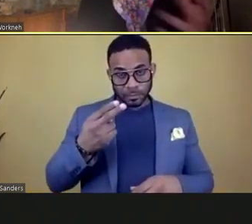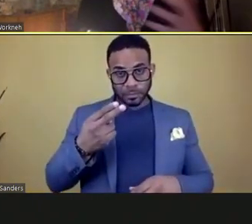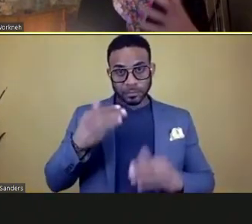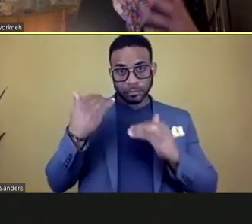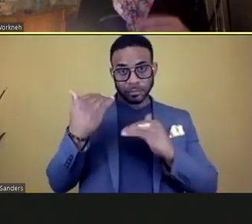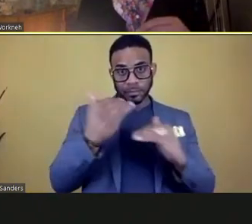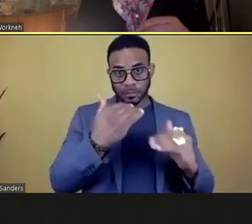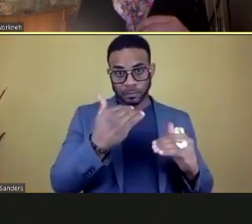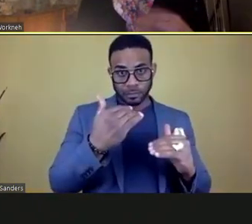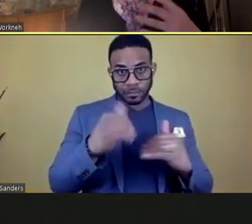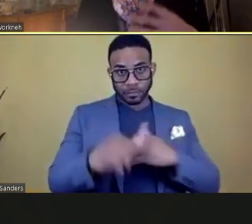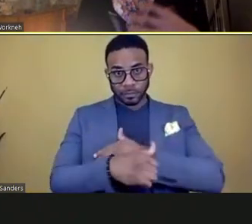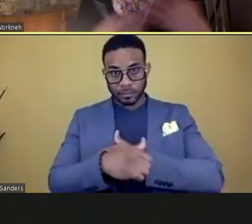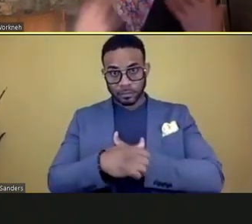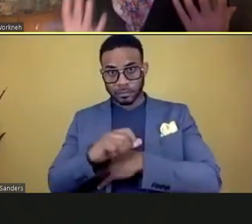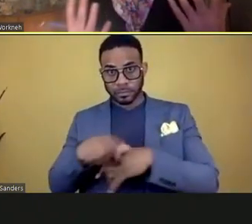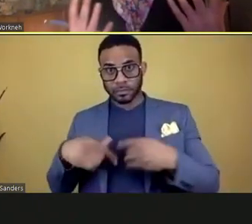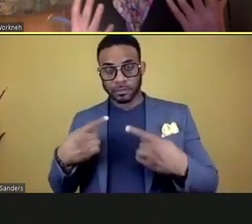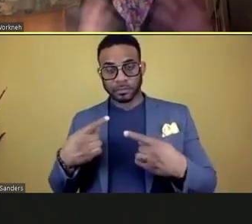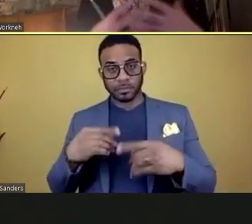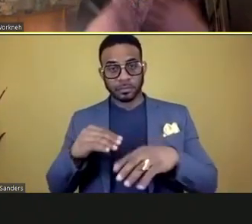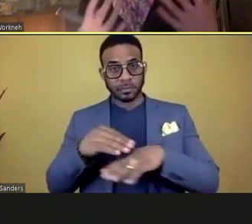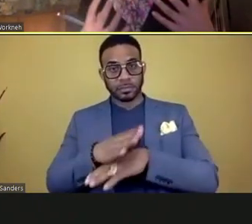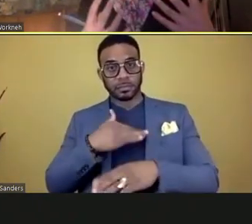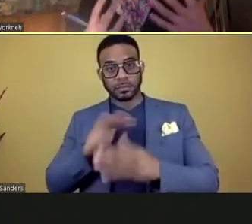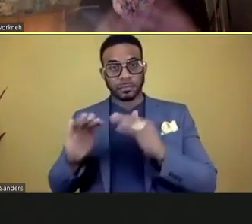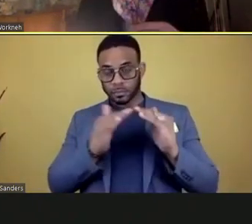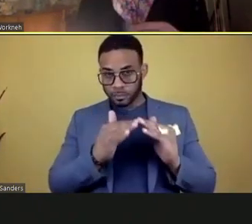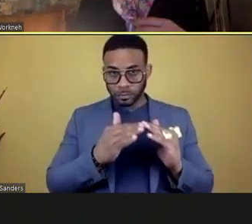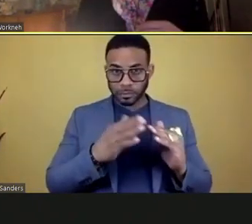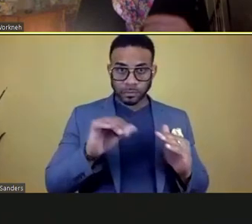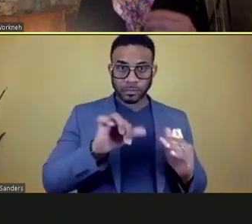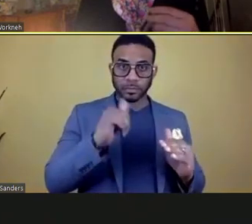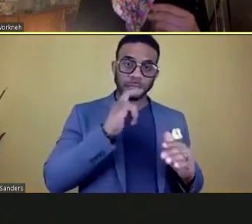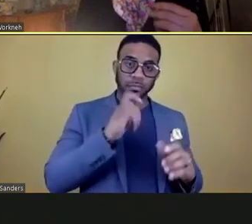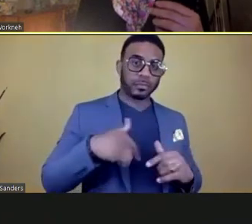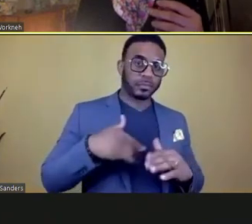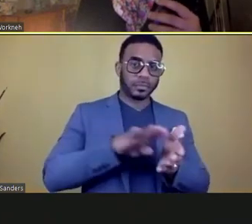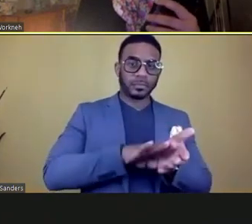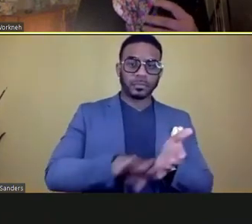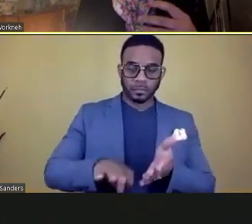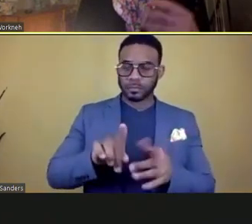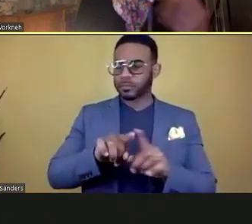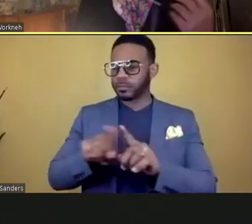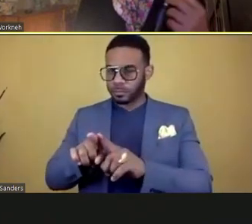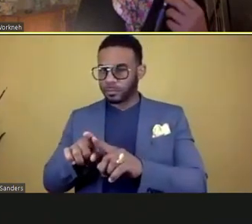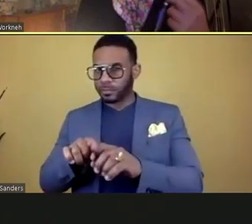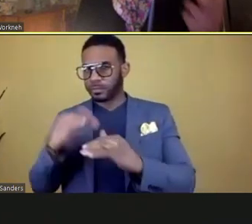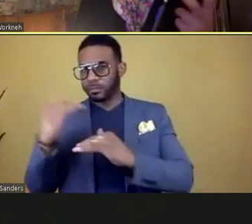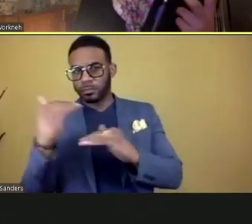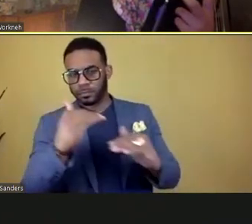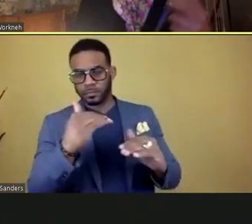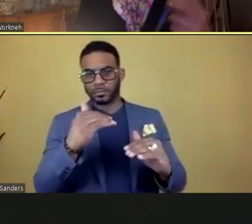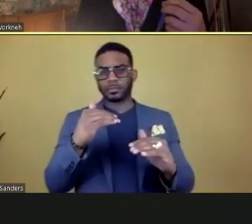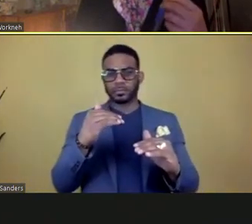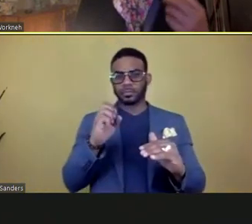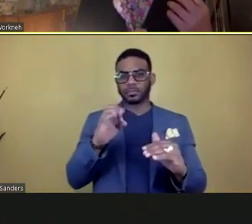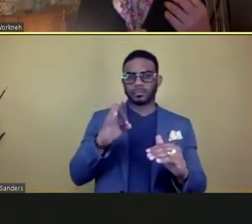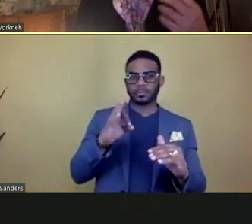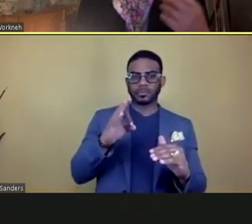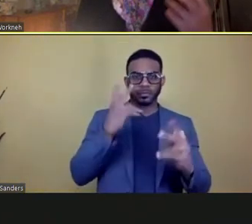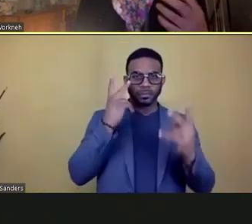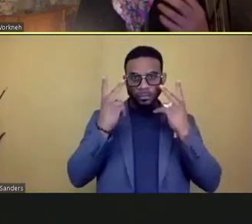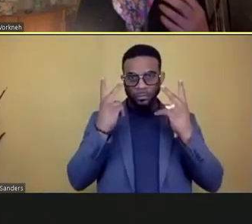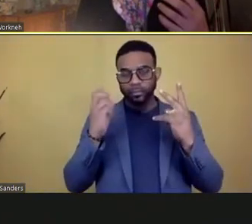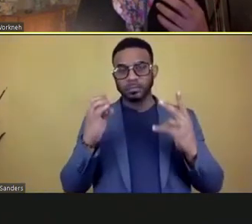the limitations and dangers that have affected my community and others who have been marginalized, but also in the limitations of